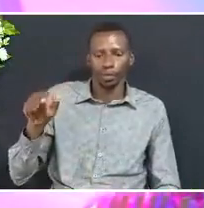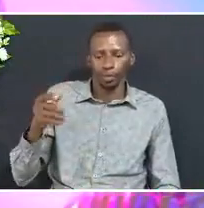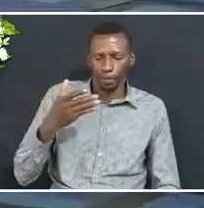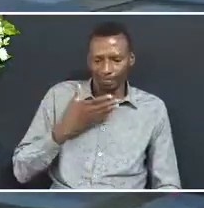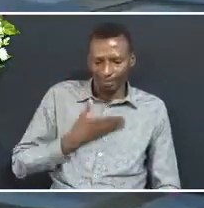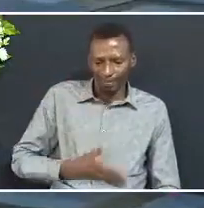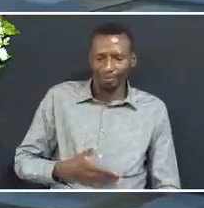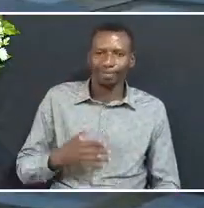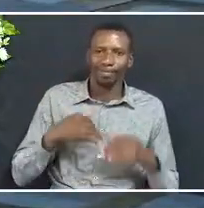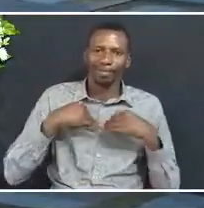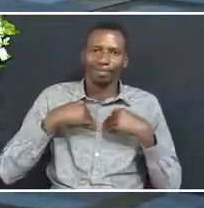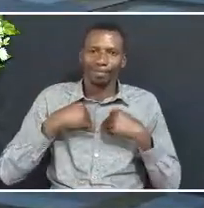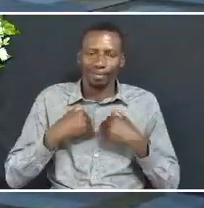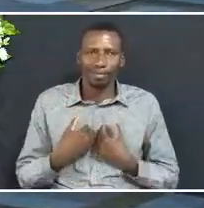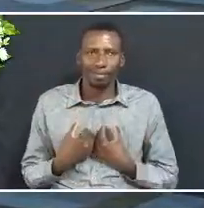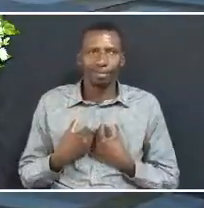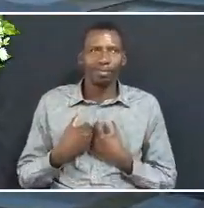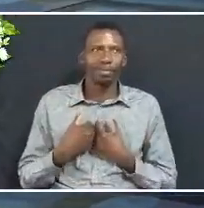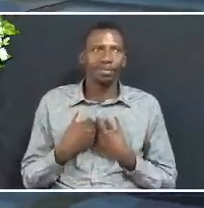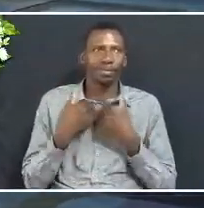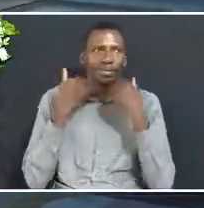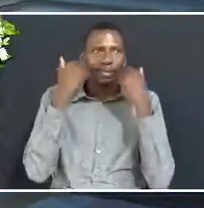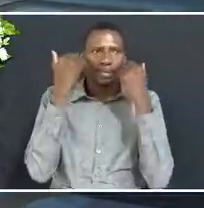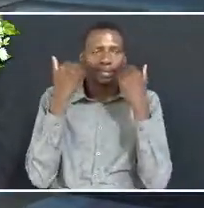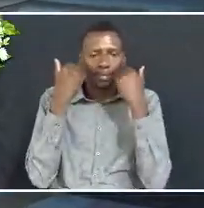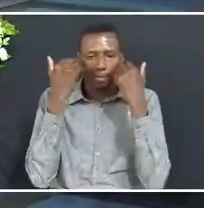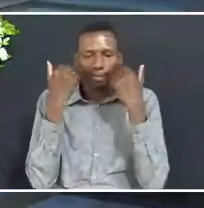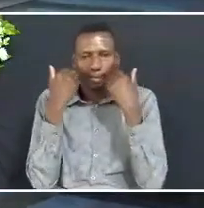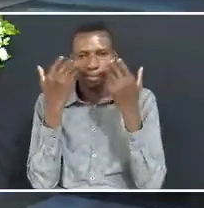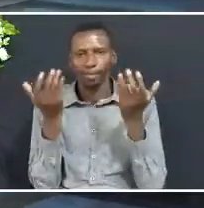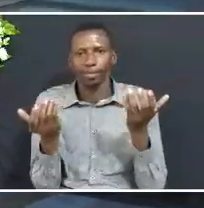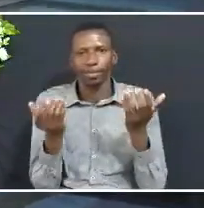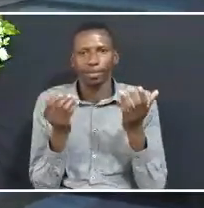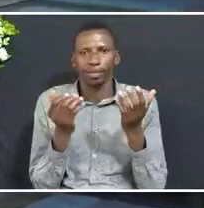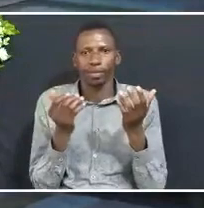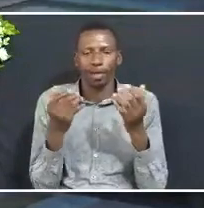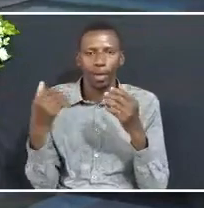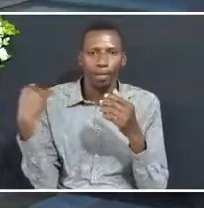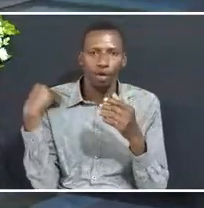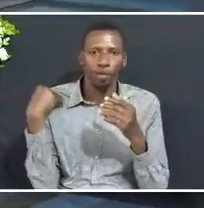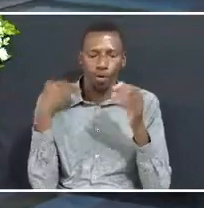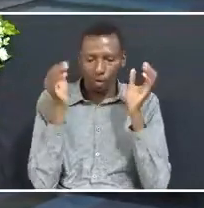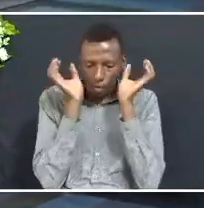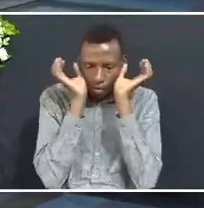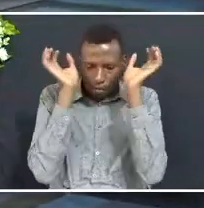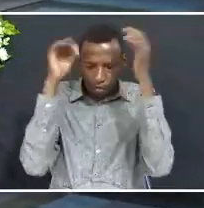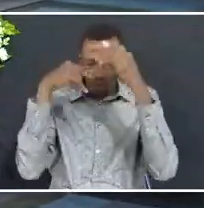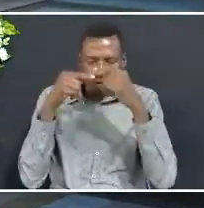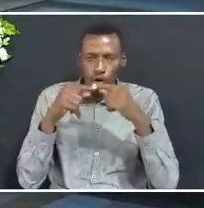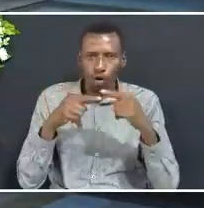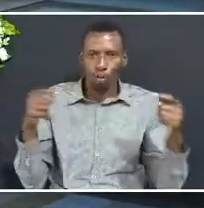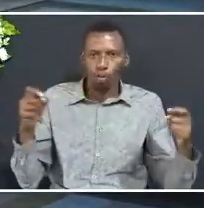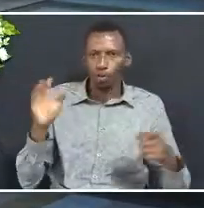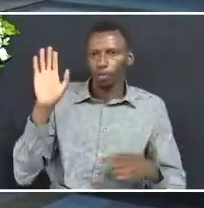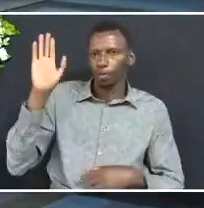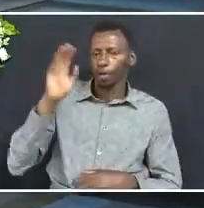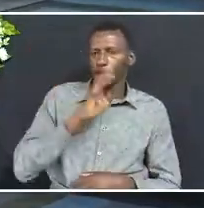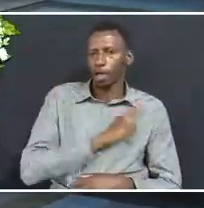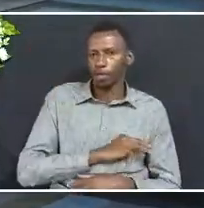had been worn down by the conspiracy of the Pharisees who were against his mission, but he